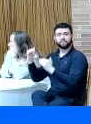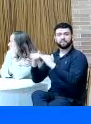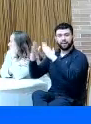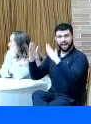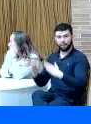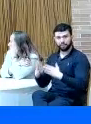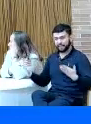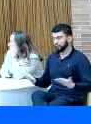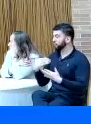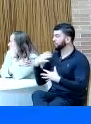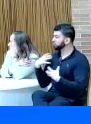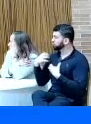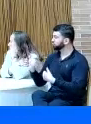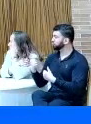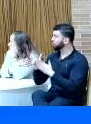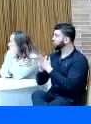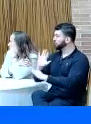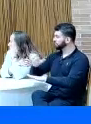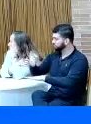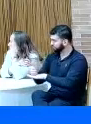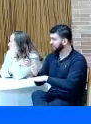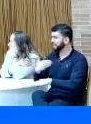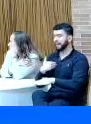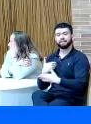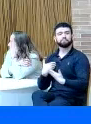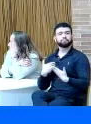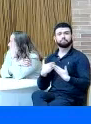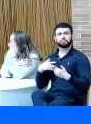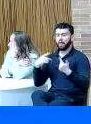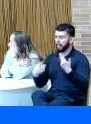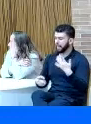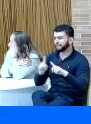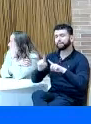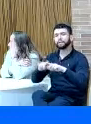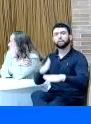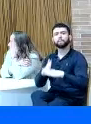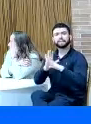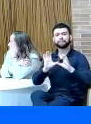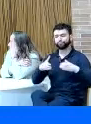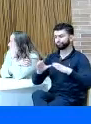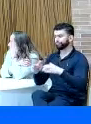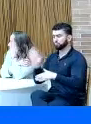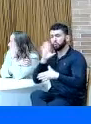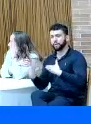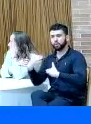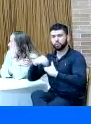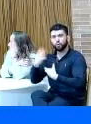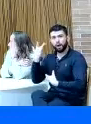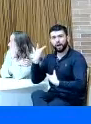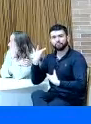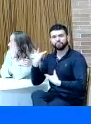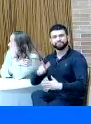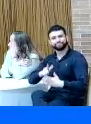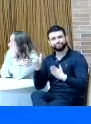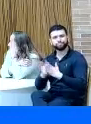have a very strong law uh that includes a number of protections for a number of different protected classes uh to keep people free from discrimination